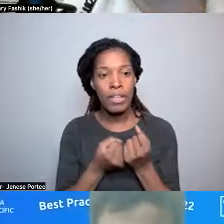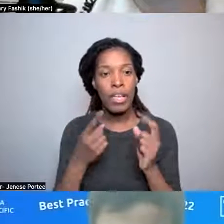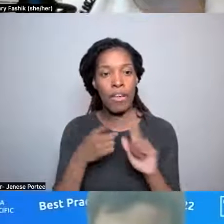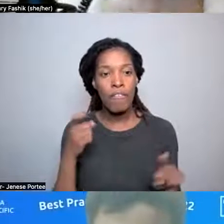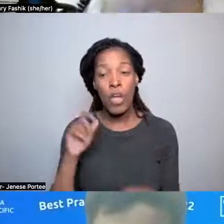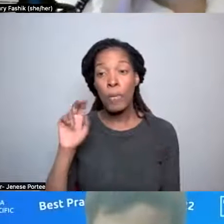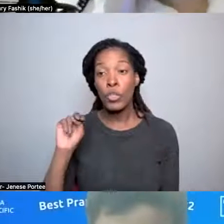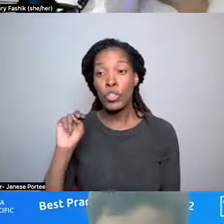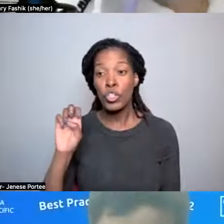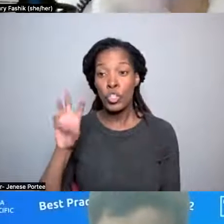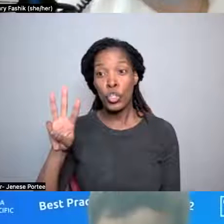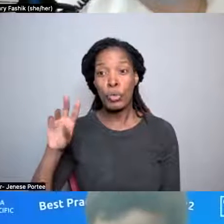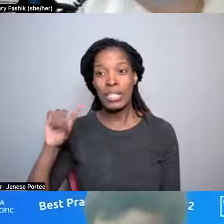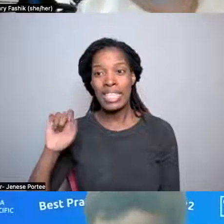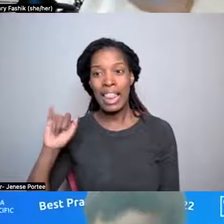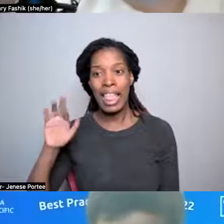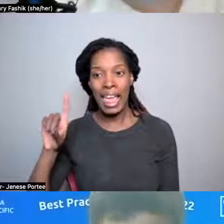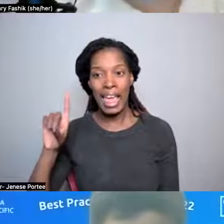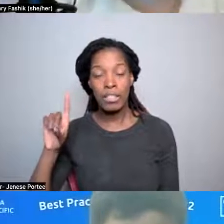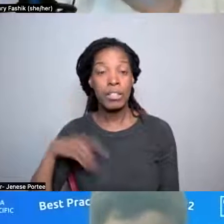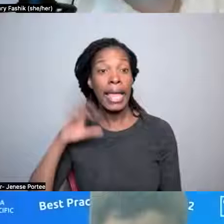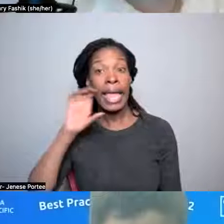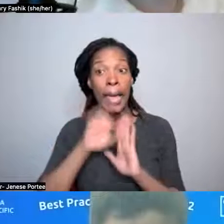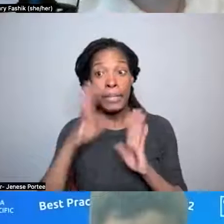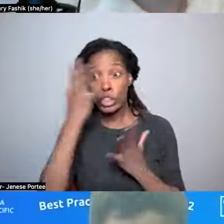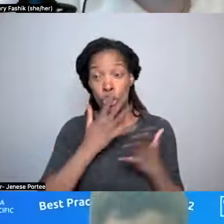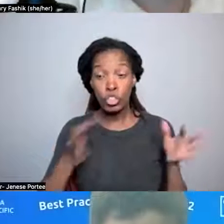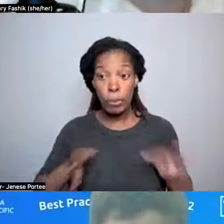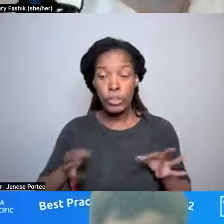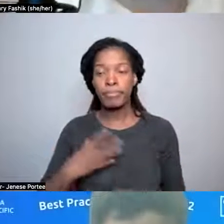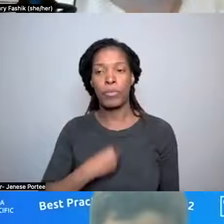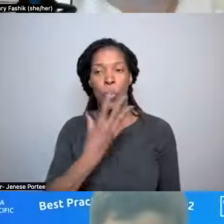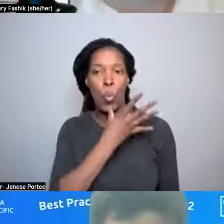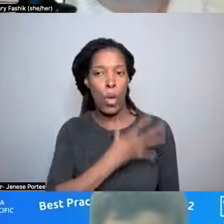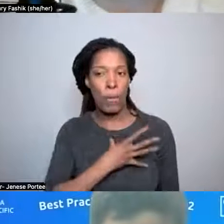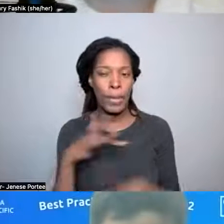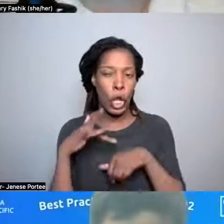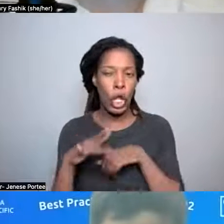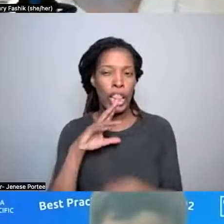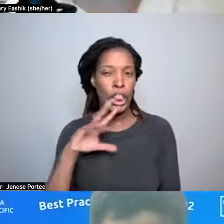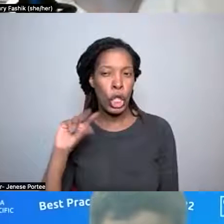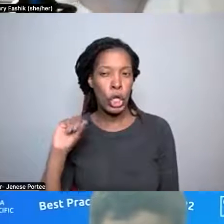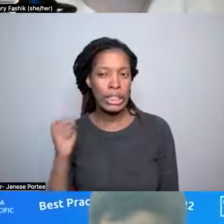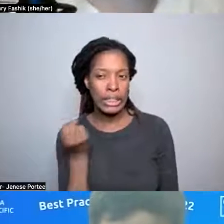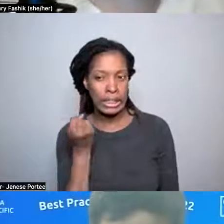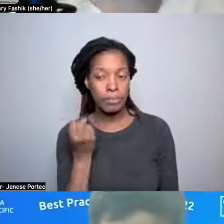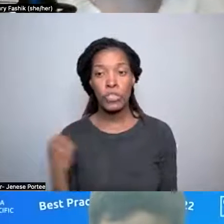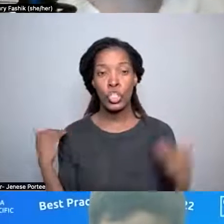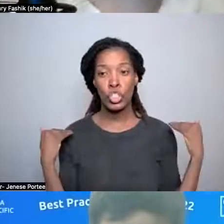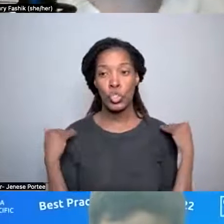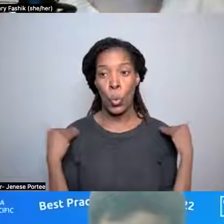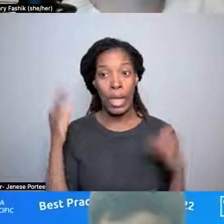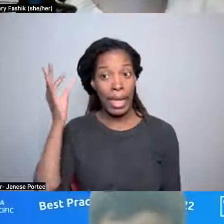New Zealand. And by way of image description, I'm a white woman in my early 30s. I've got shoulder-length